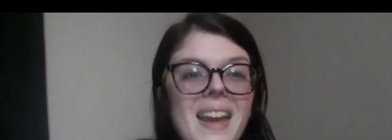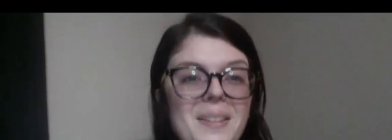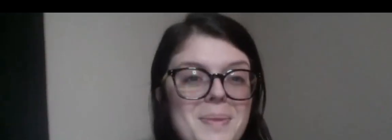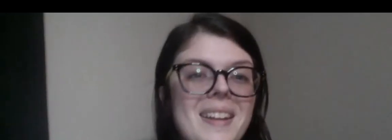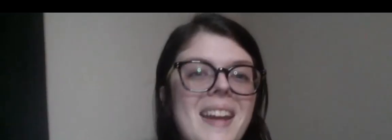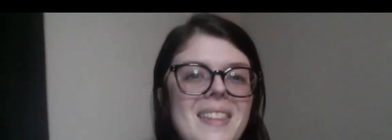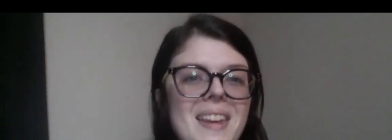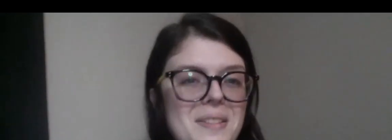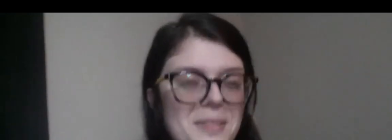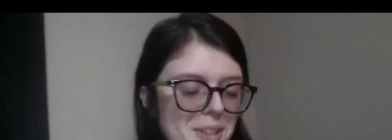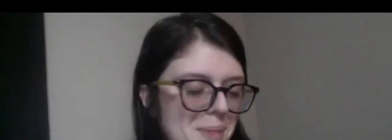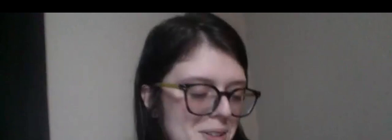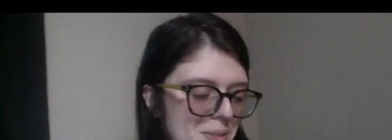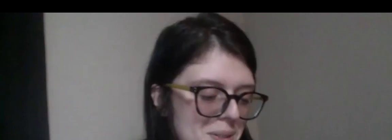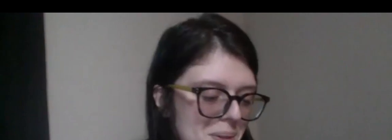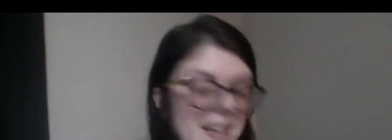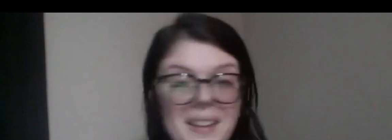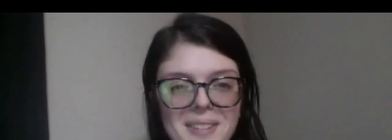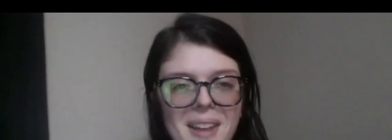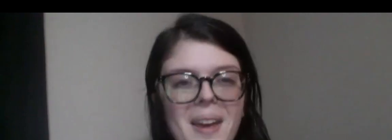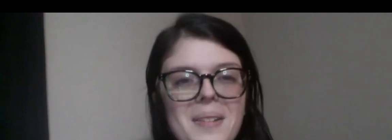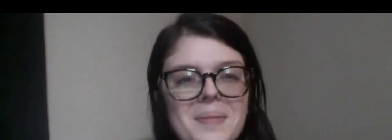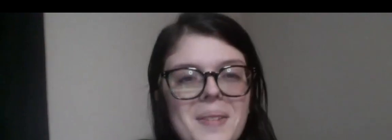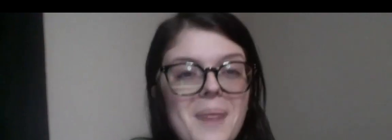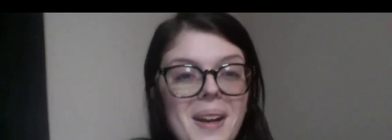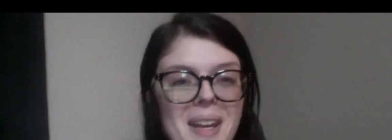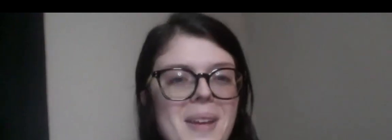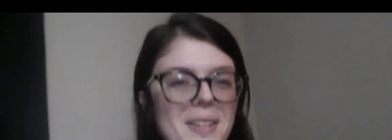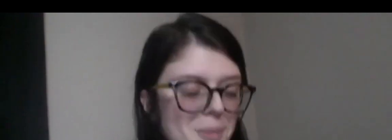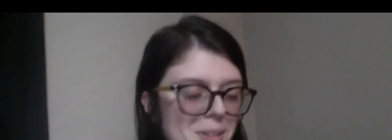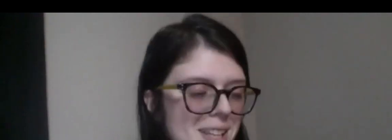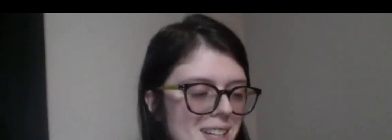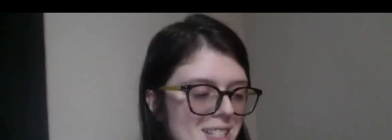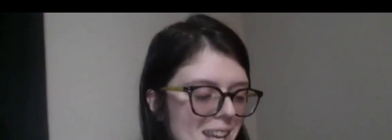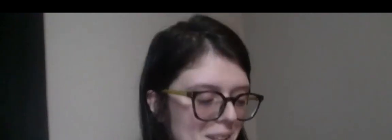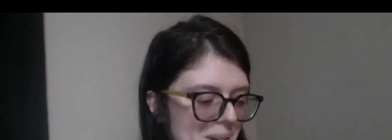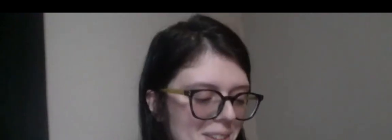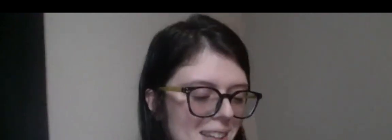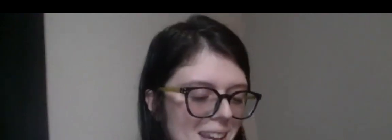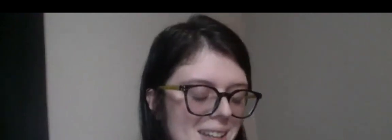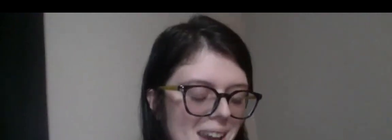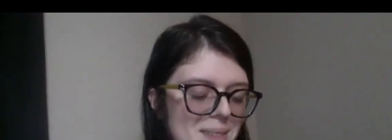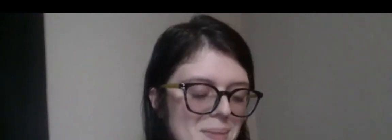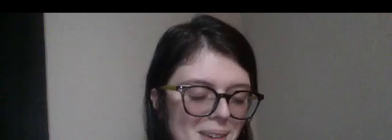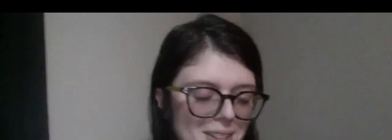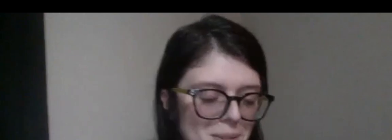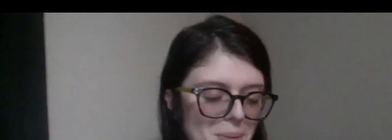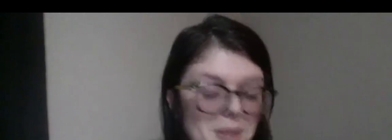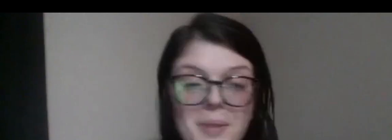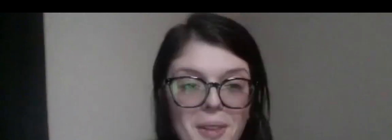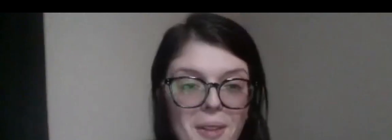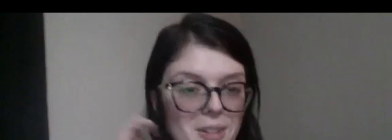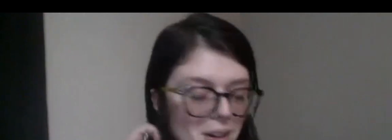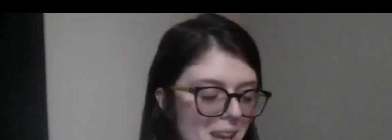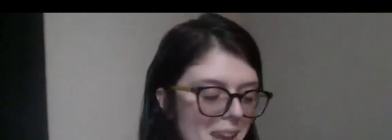Hi, everybody, and thank you so much for joining us. My name is Marie Dagenet Lewis, and I am a pale-skinned woman